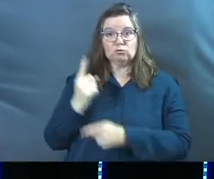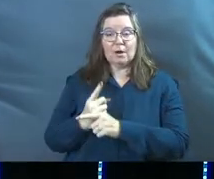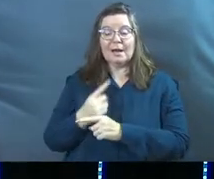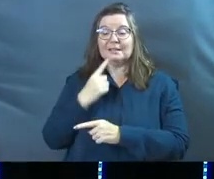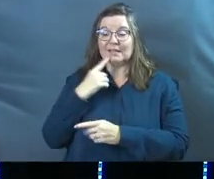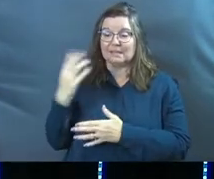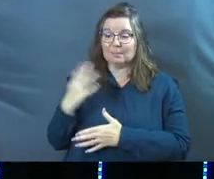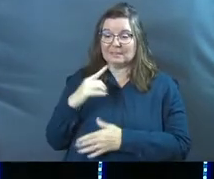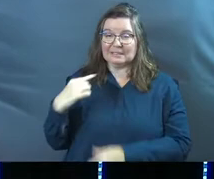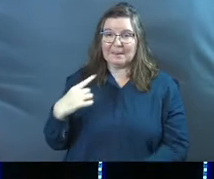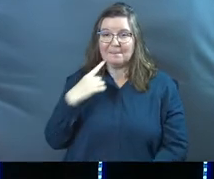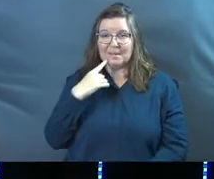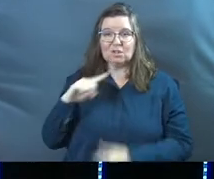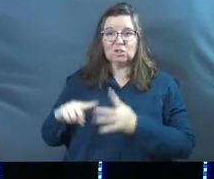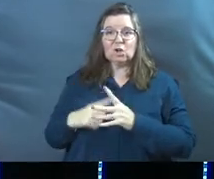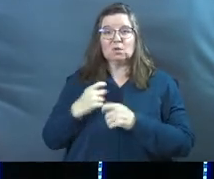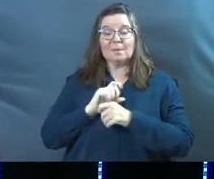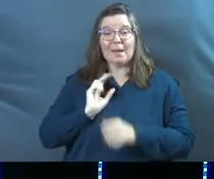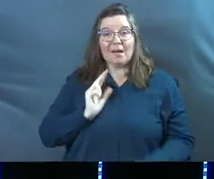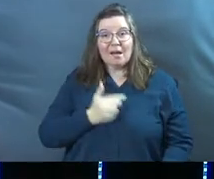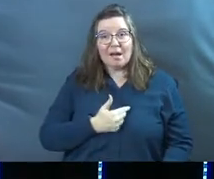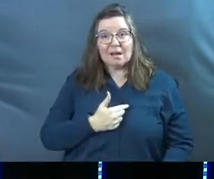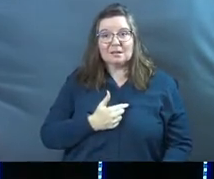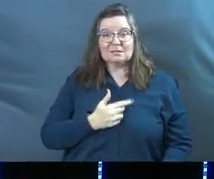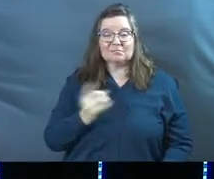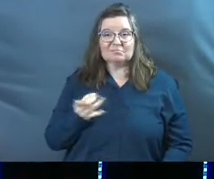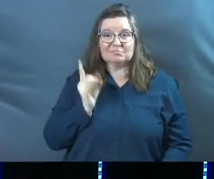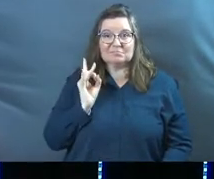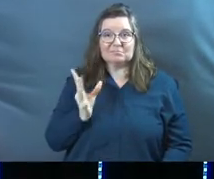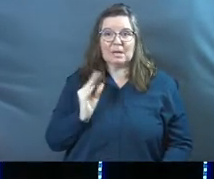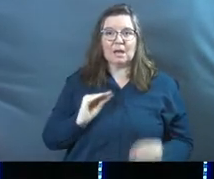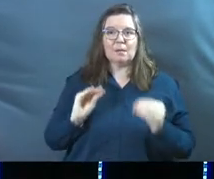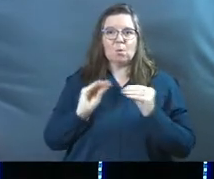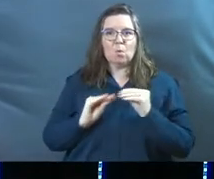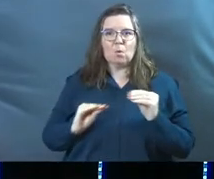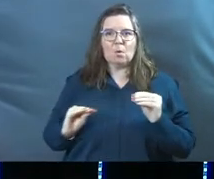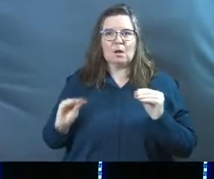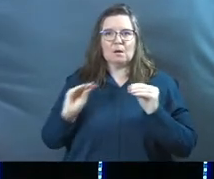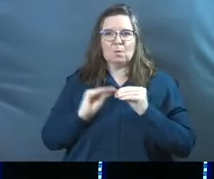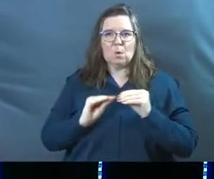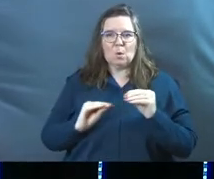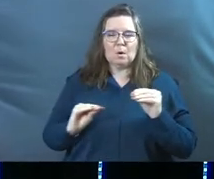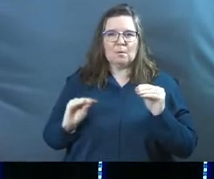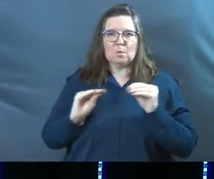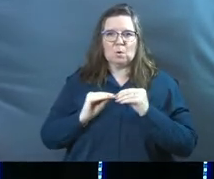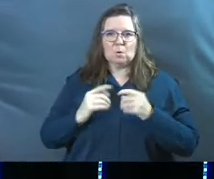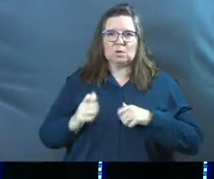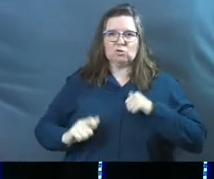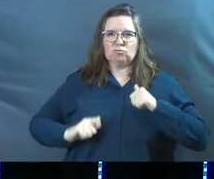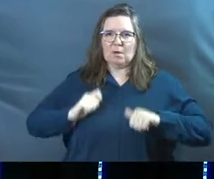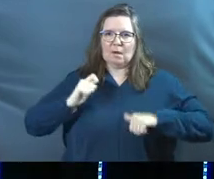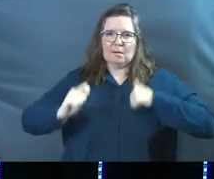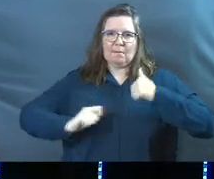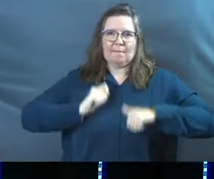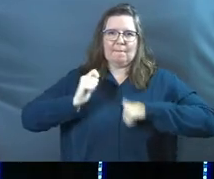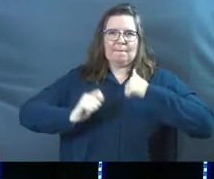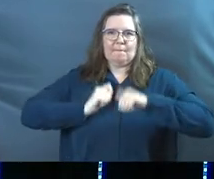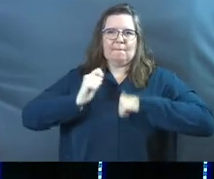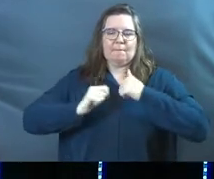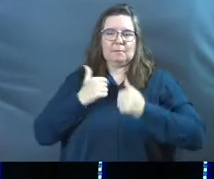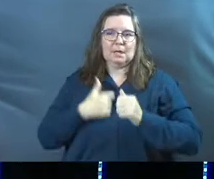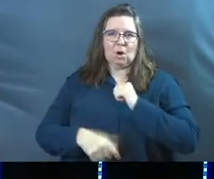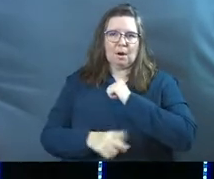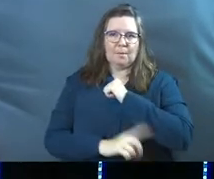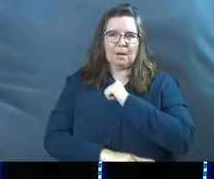in a bitterness. It starts to make us barbaric and more aggressive in